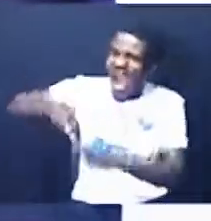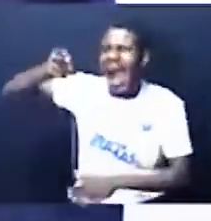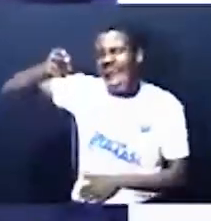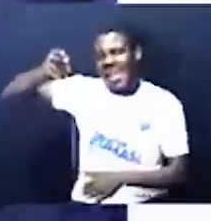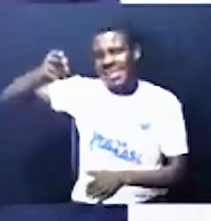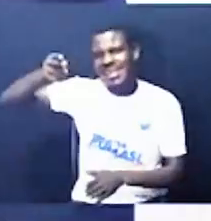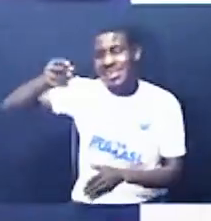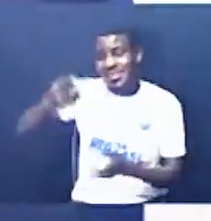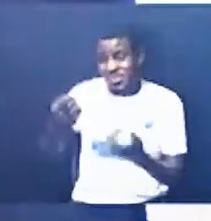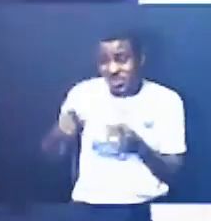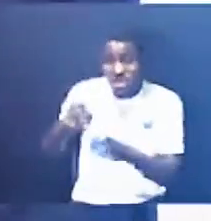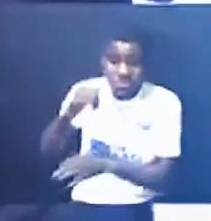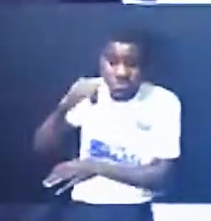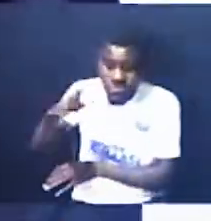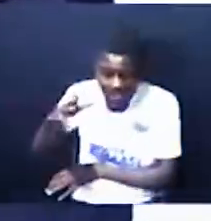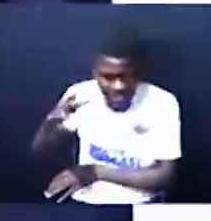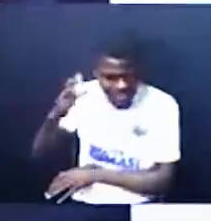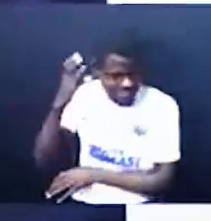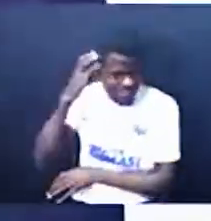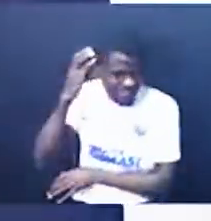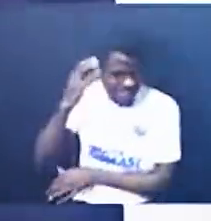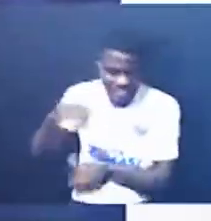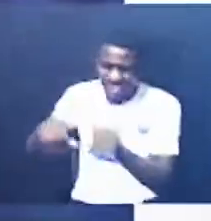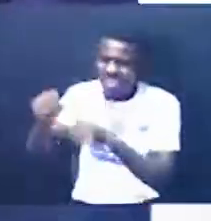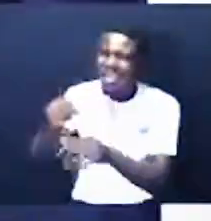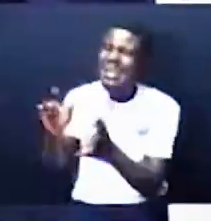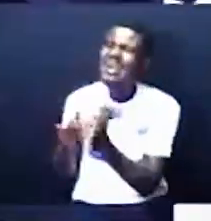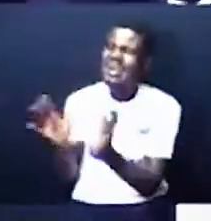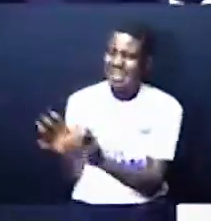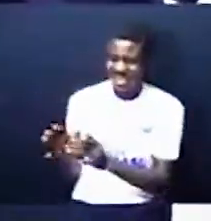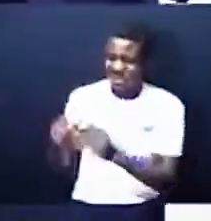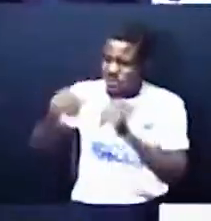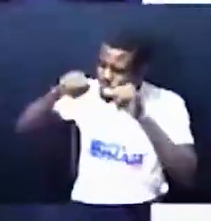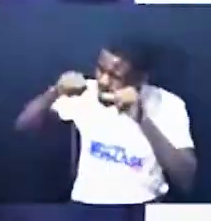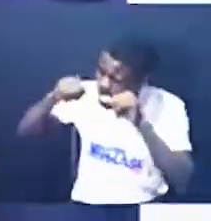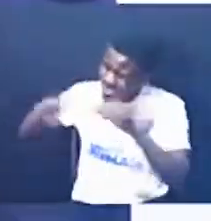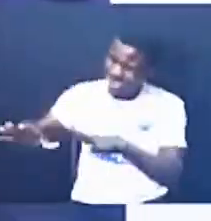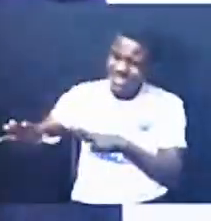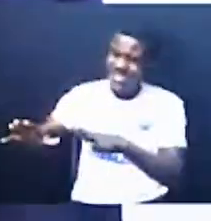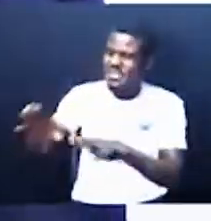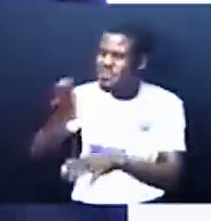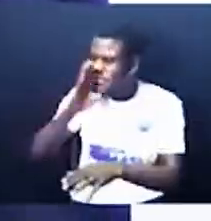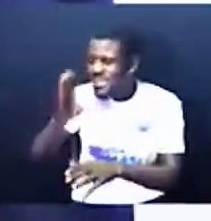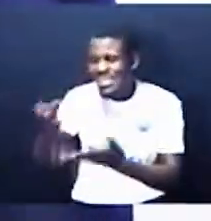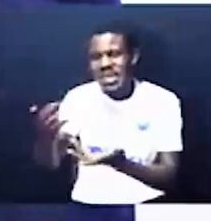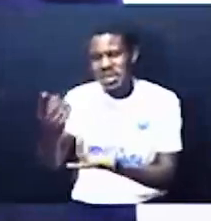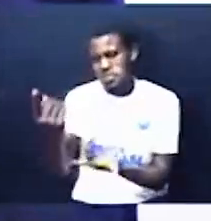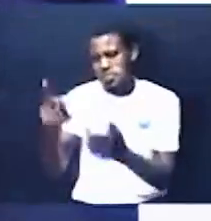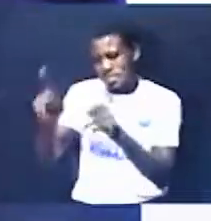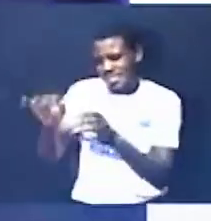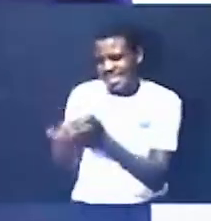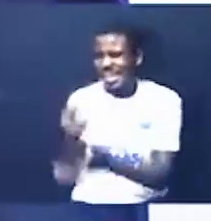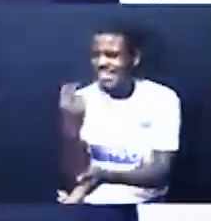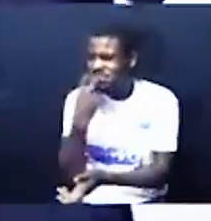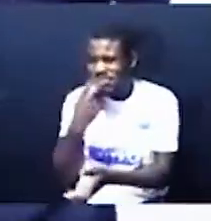When she heard about Jesus, blessed be the one who spoke to her about Jesus of